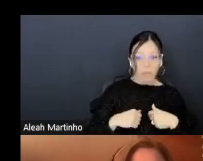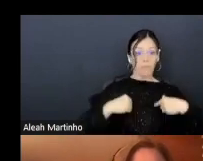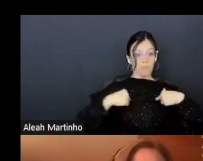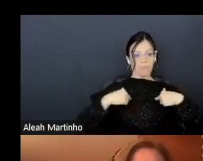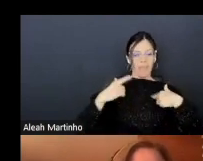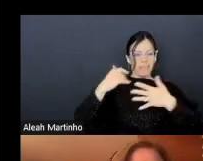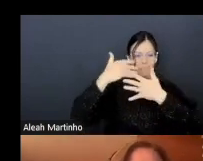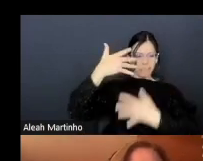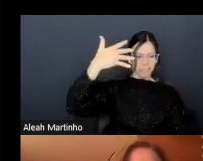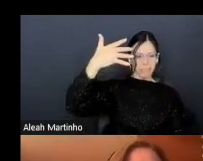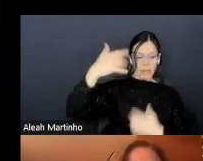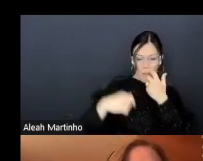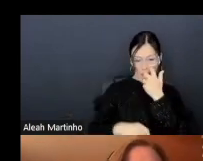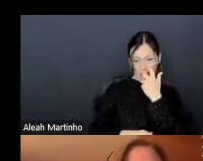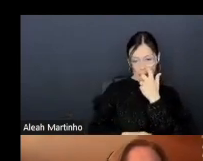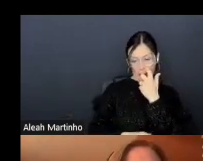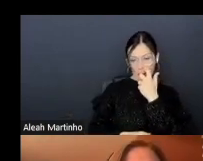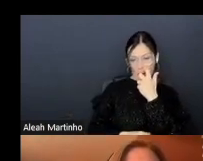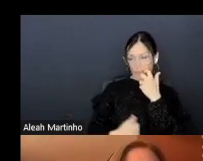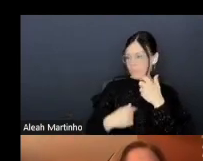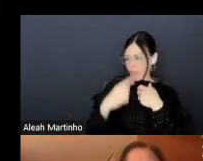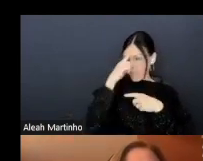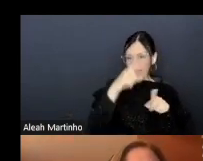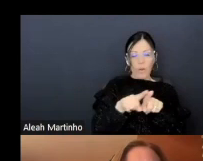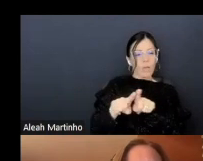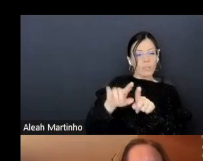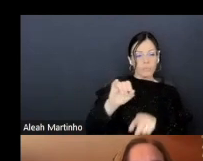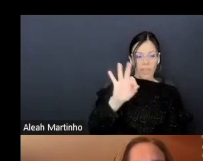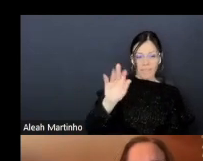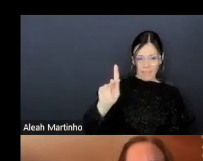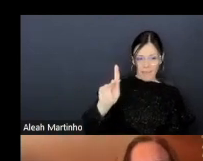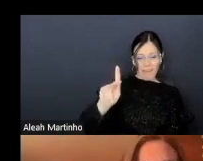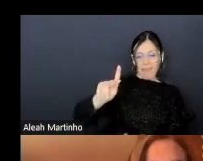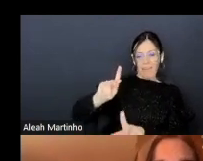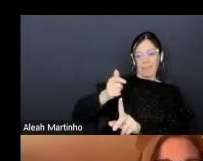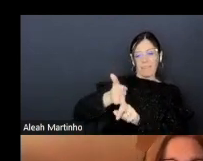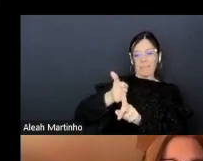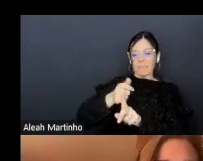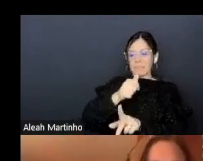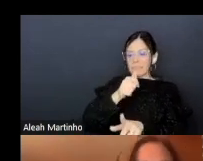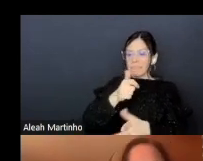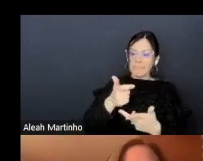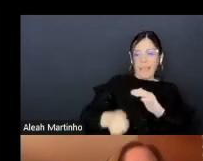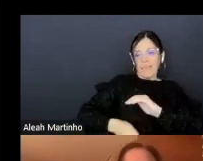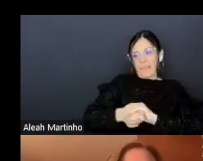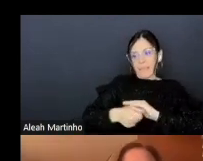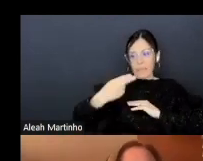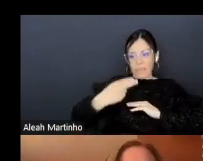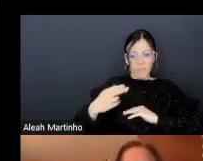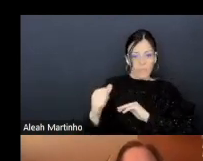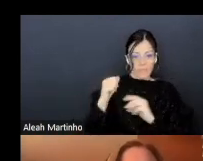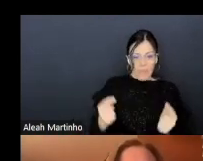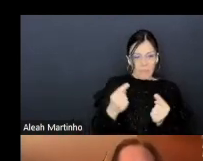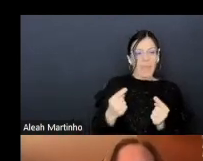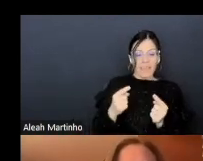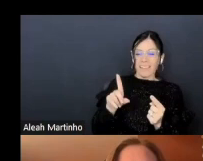i think also jfk's hidden history of back pain ended